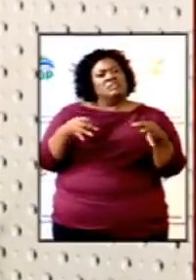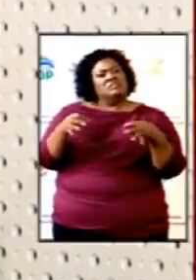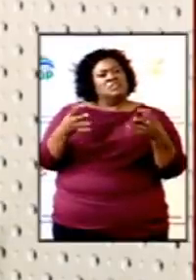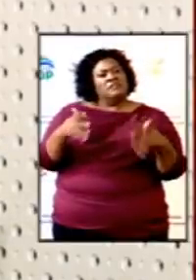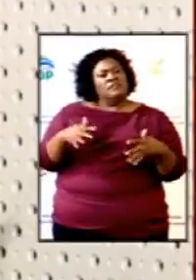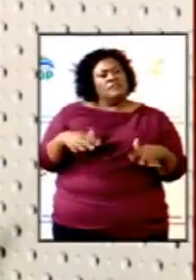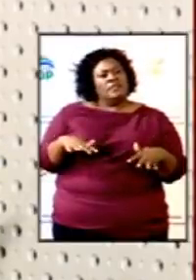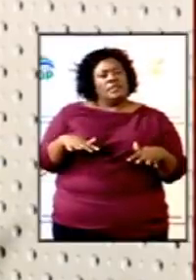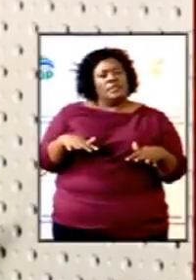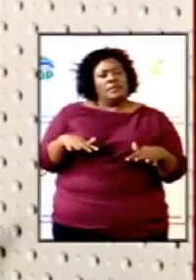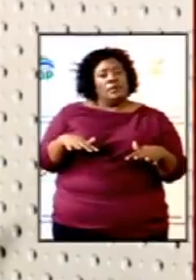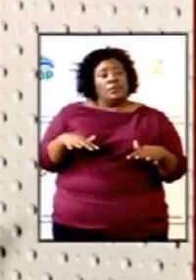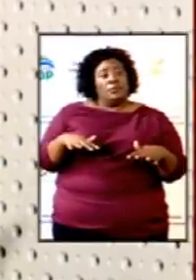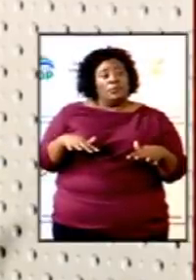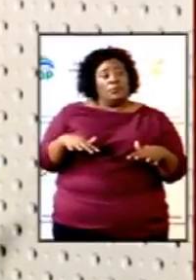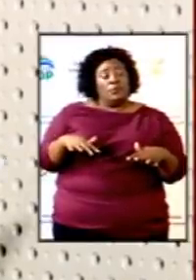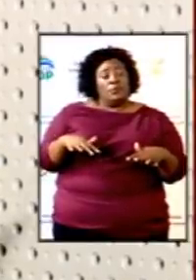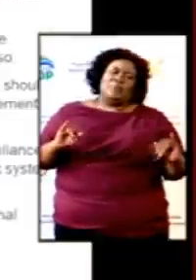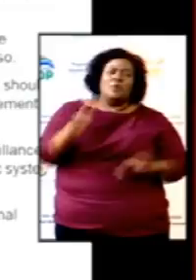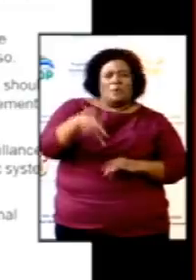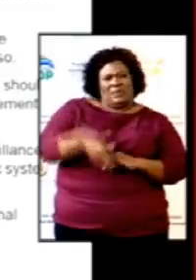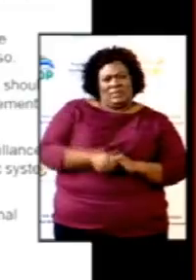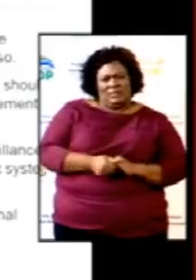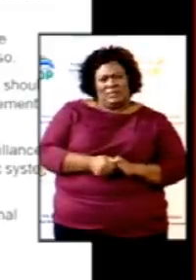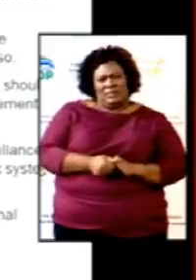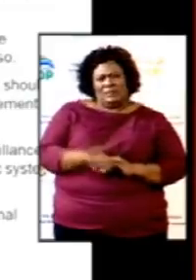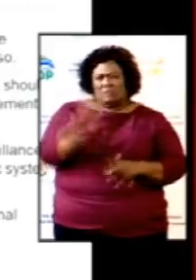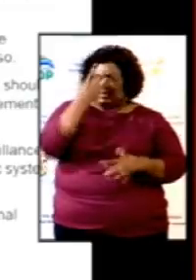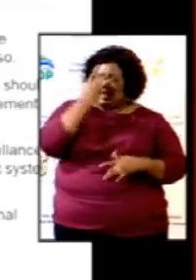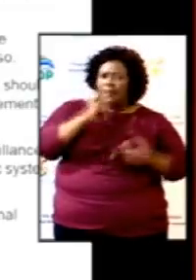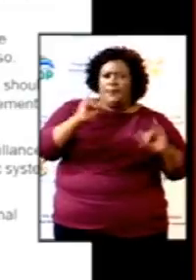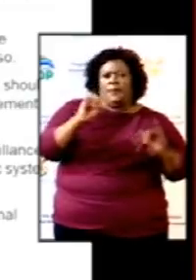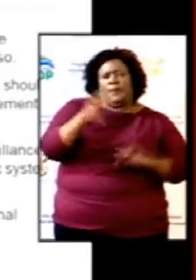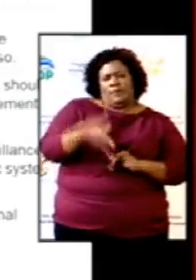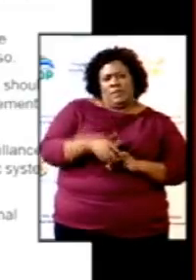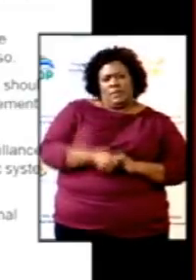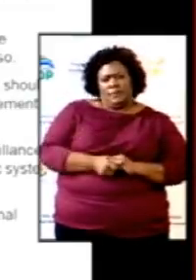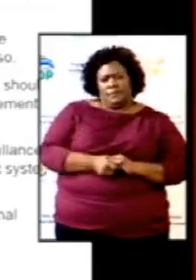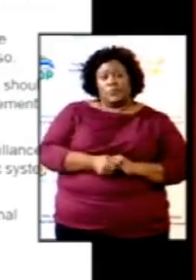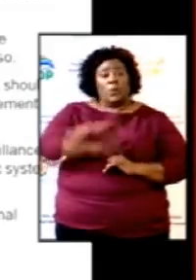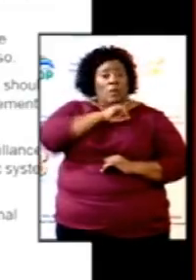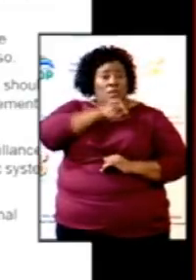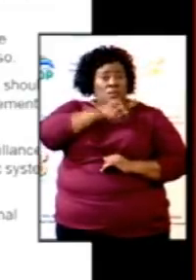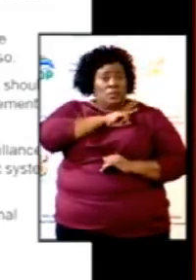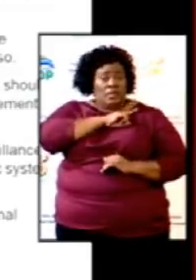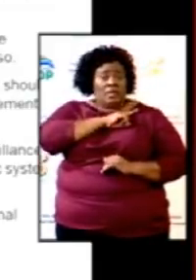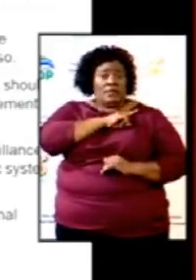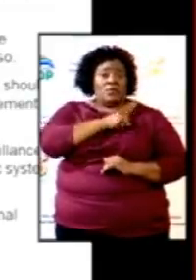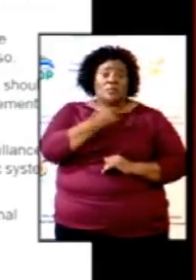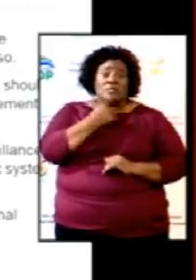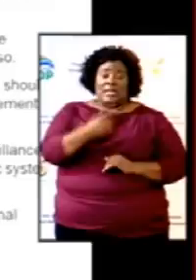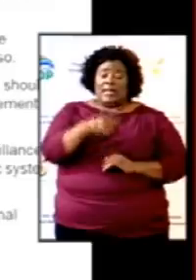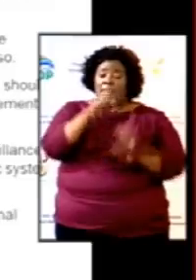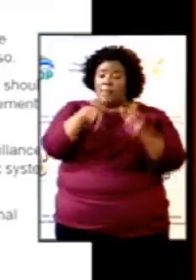some industries are coming on stream, like restaurants can open up and deliver food. Certain retail shops can open up to sell items, for